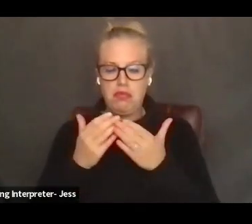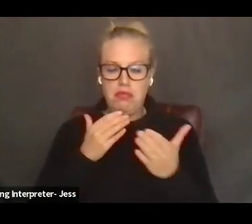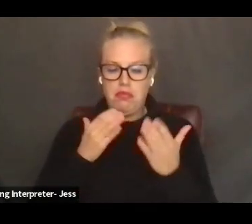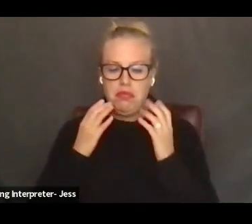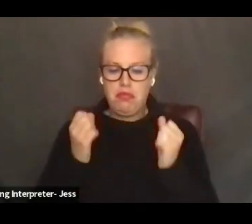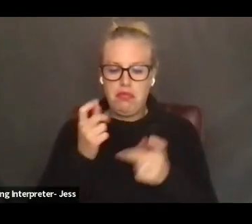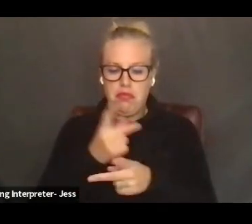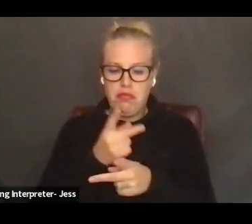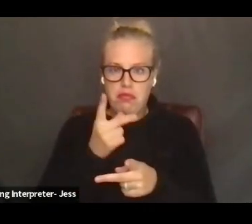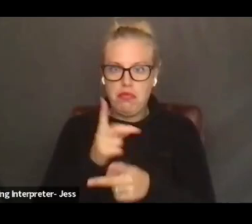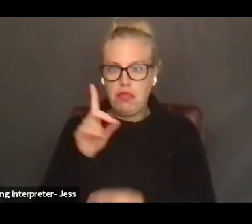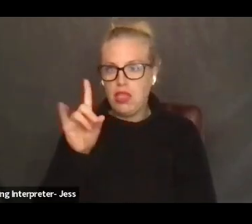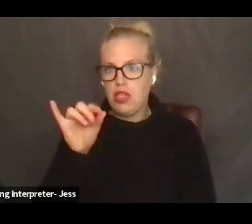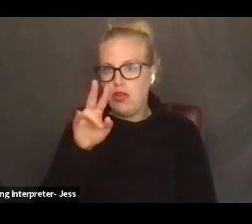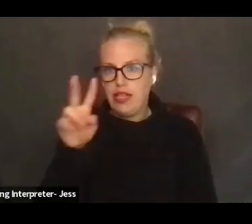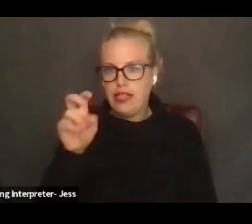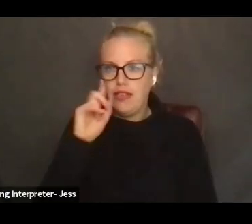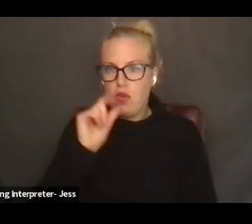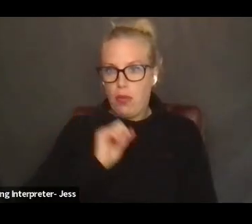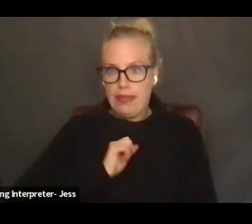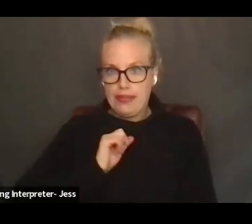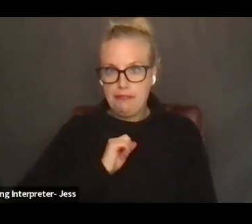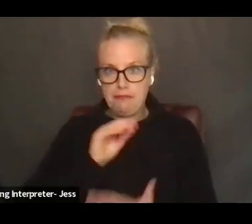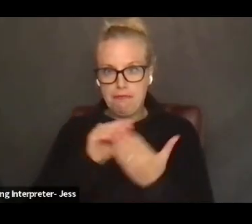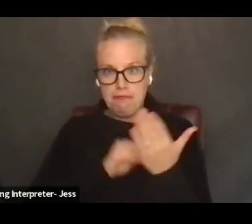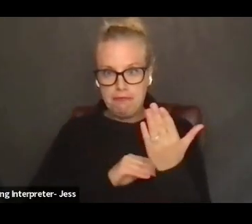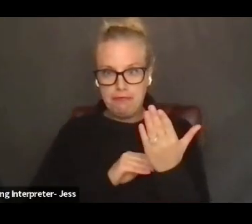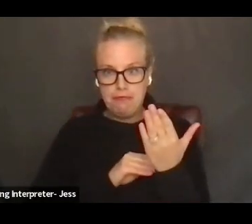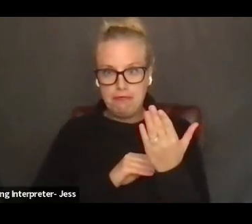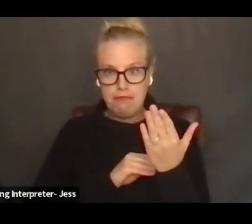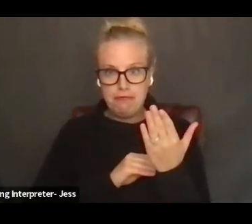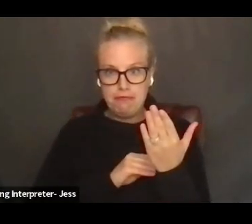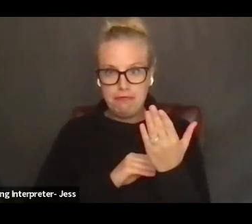healthcare directive for myself, and